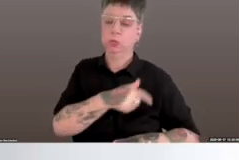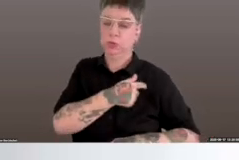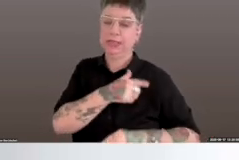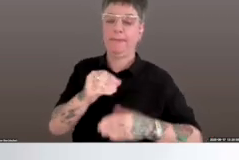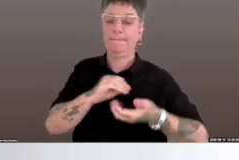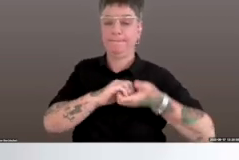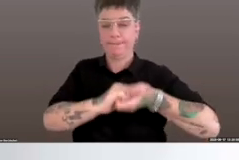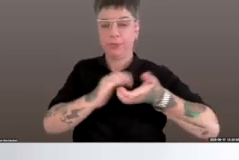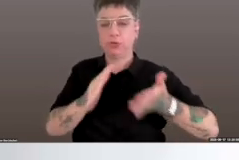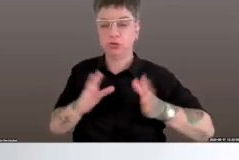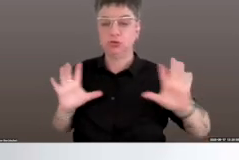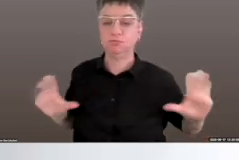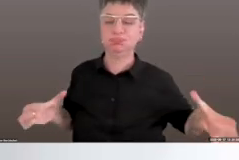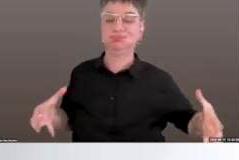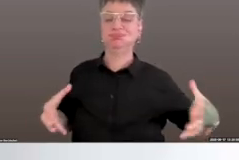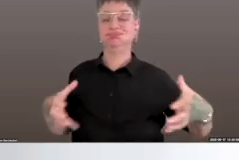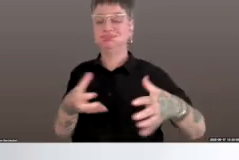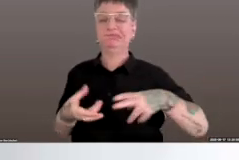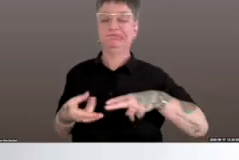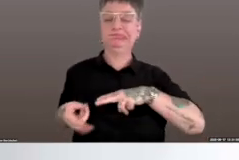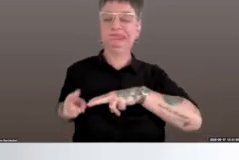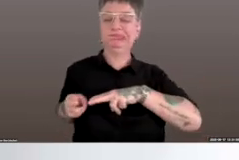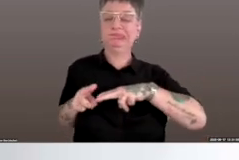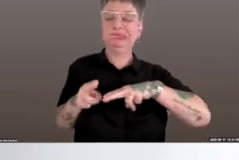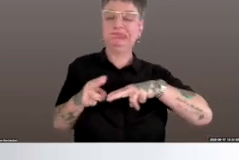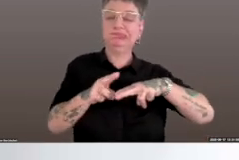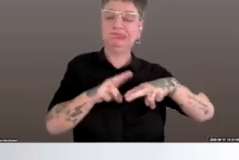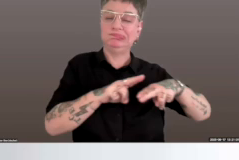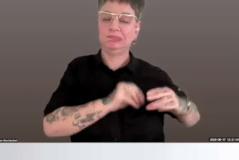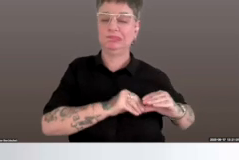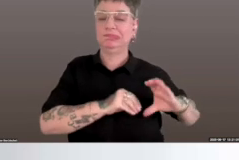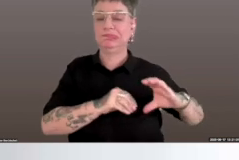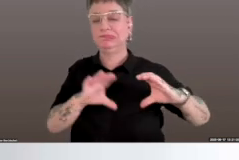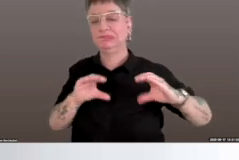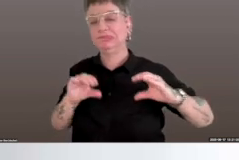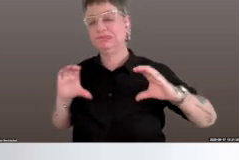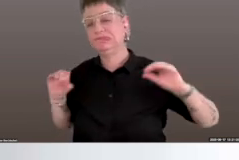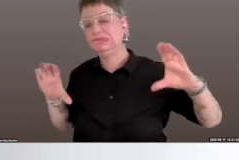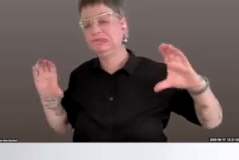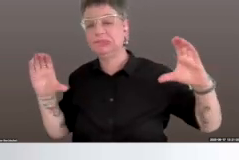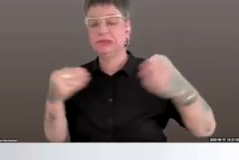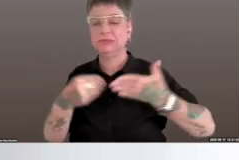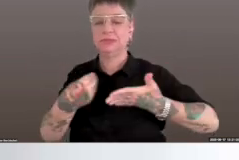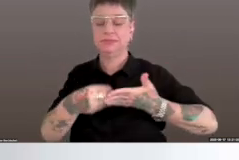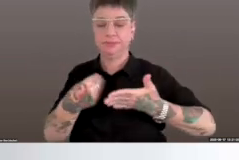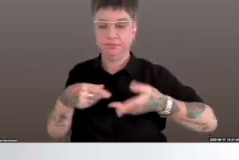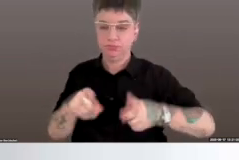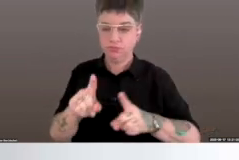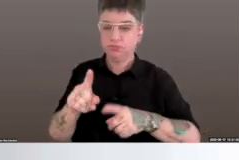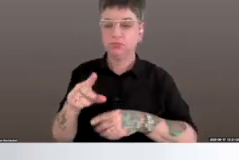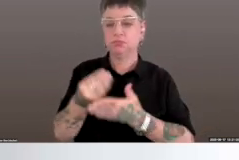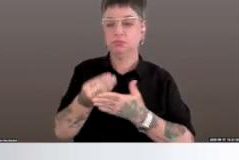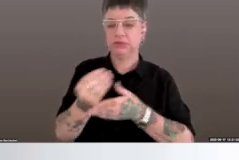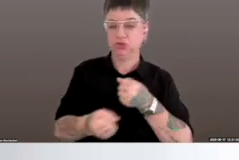increase the percentage of funds benefiting priority populations. In fiscal year